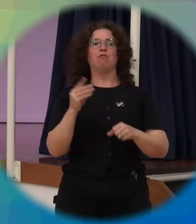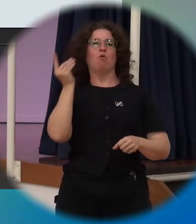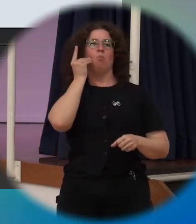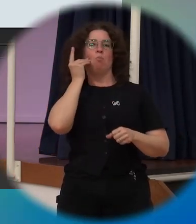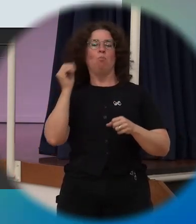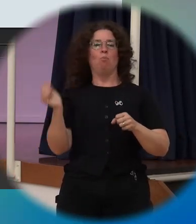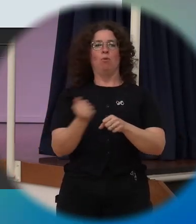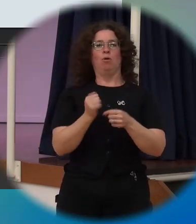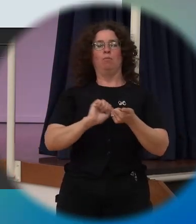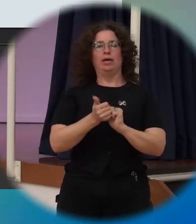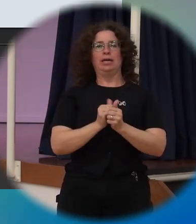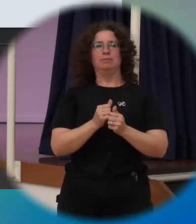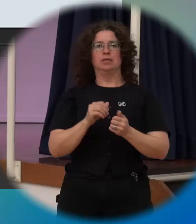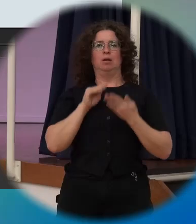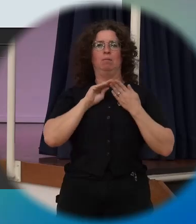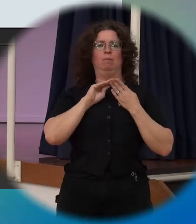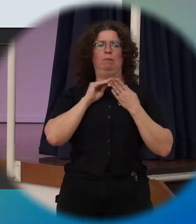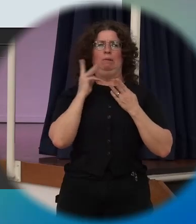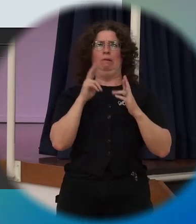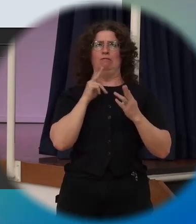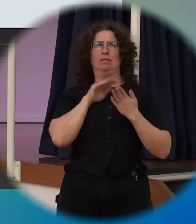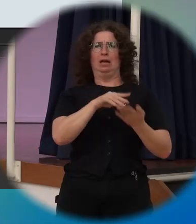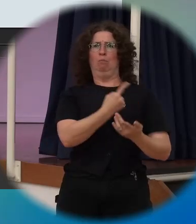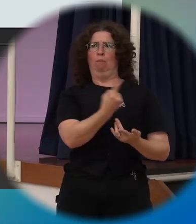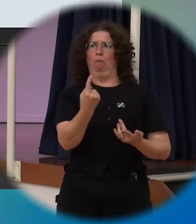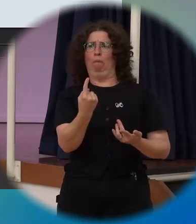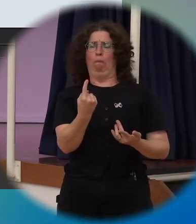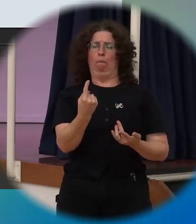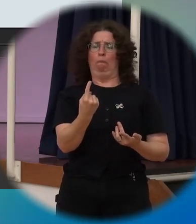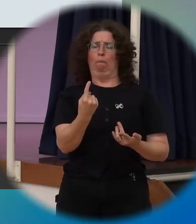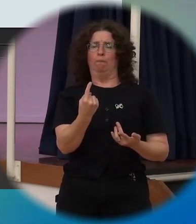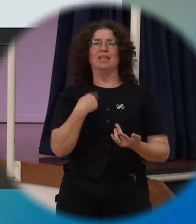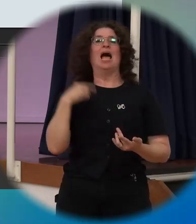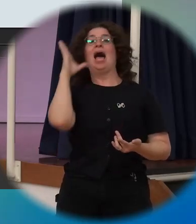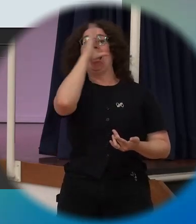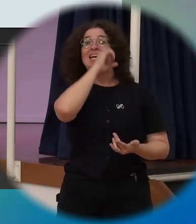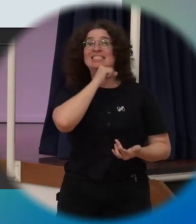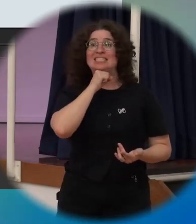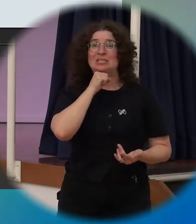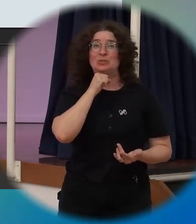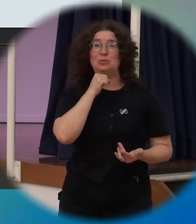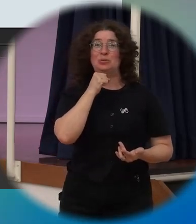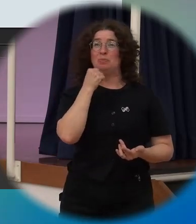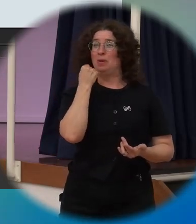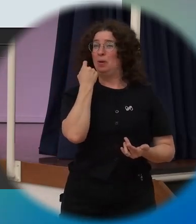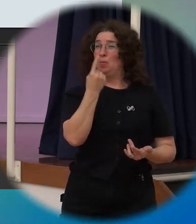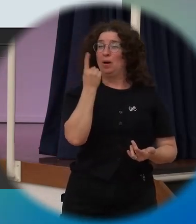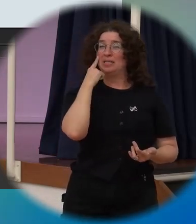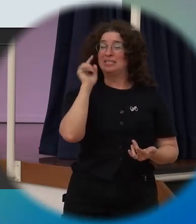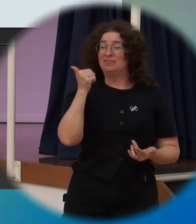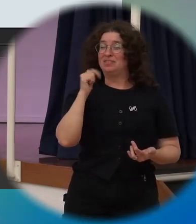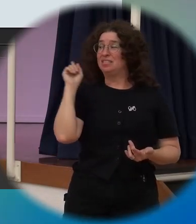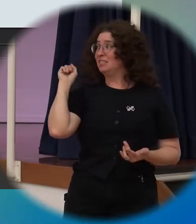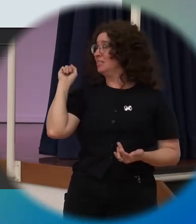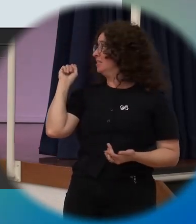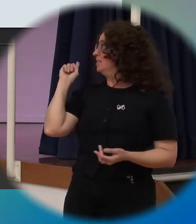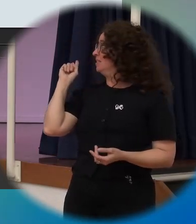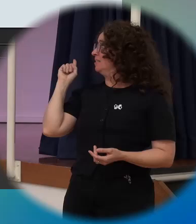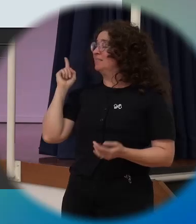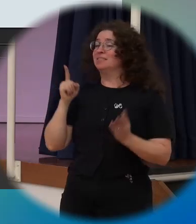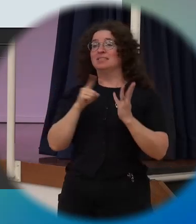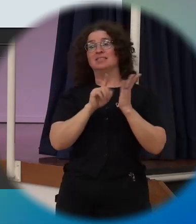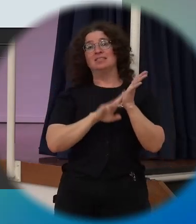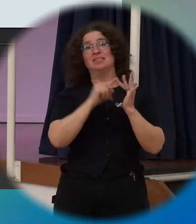I hope this might help at least one of you. I'm going to presume that at least one of you has seen this before. This is Unity